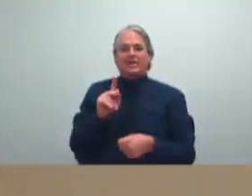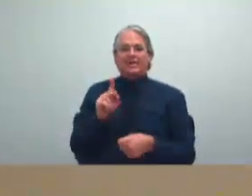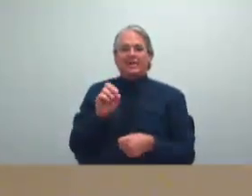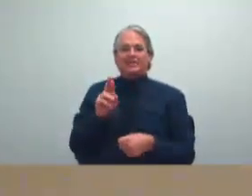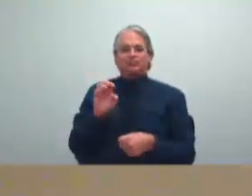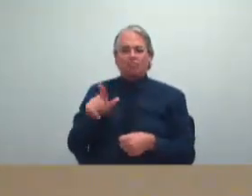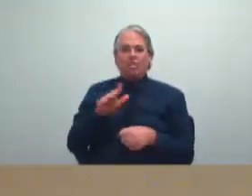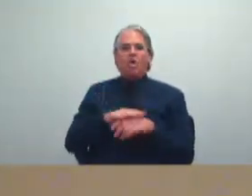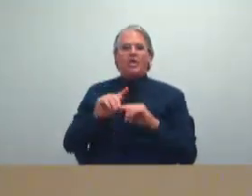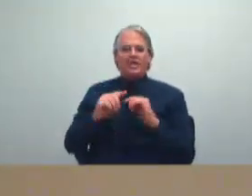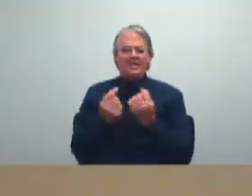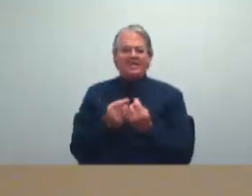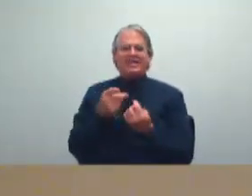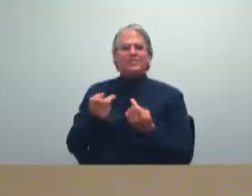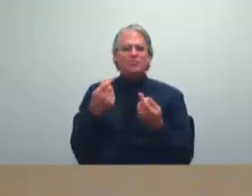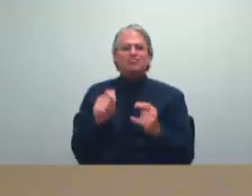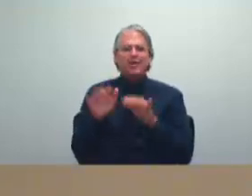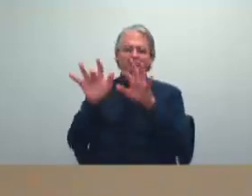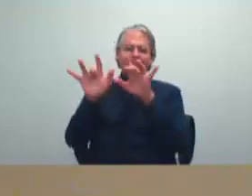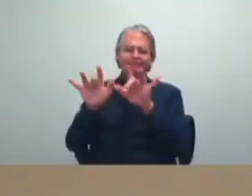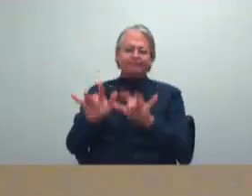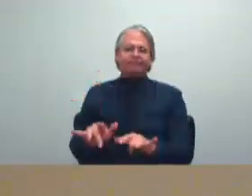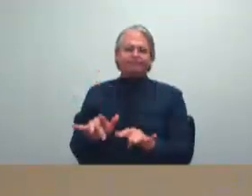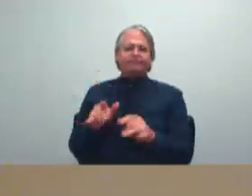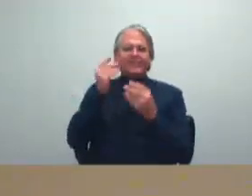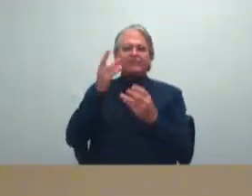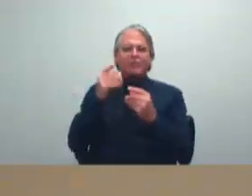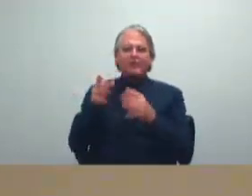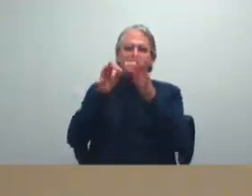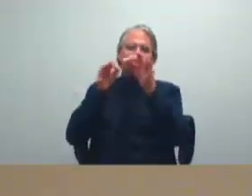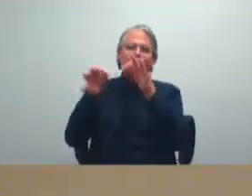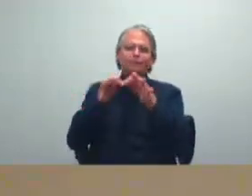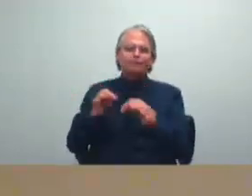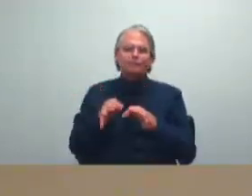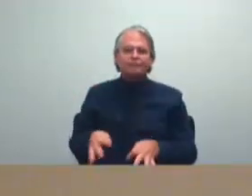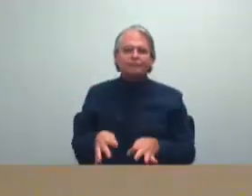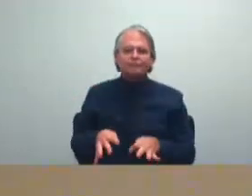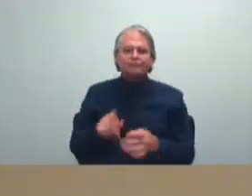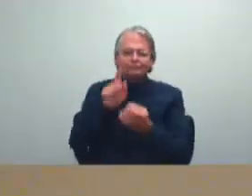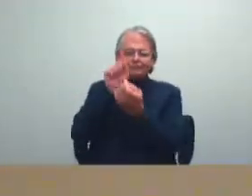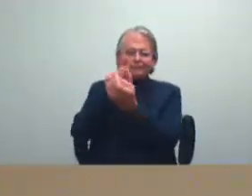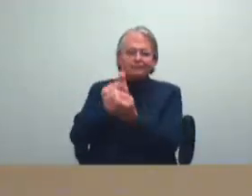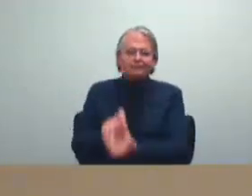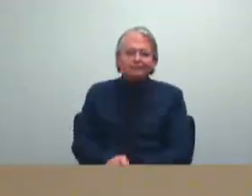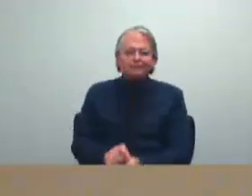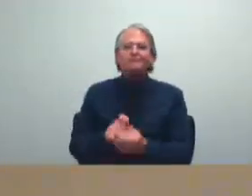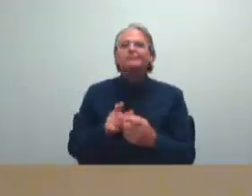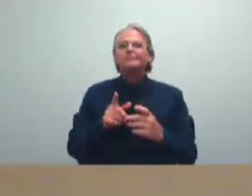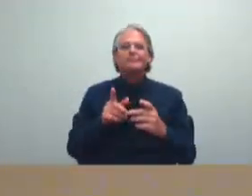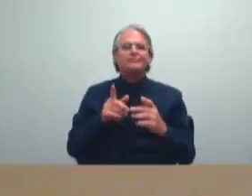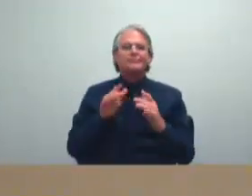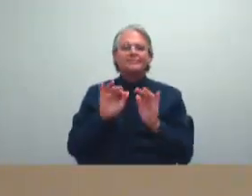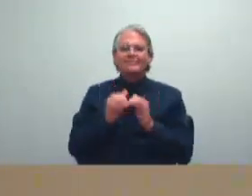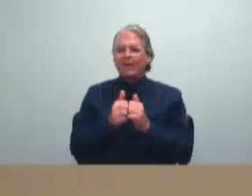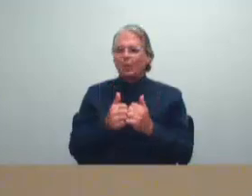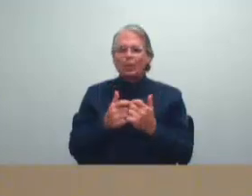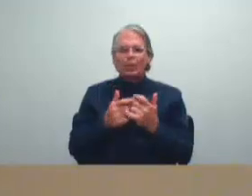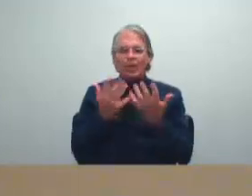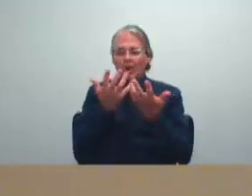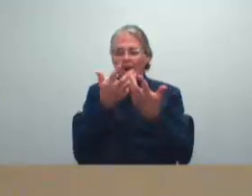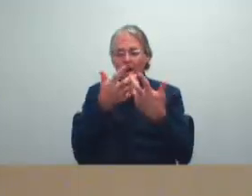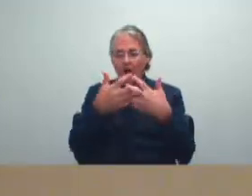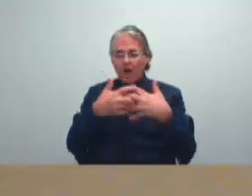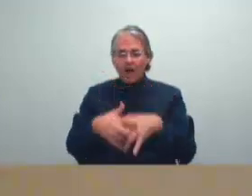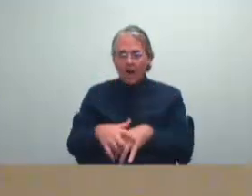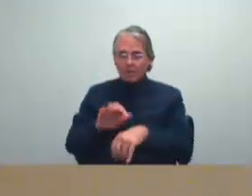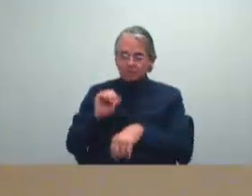website later today, so that folks can see exactly where the breaks are and how everything works. And happy to pass it on to